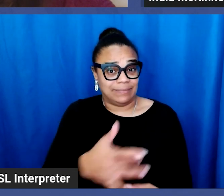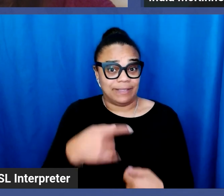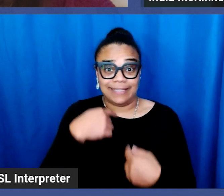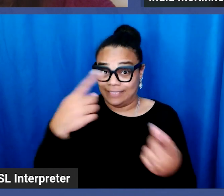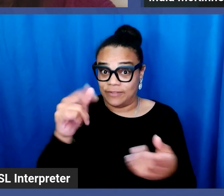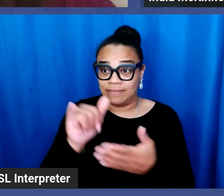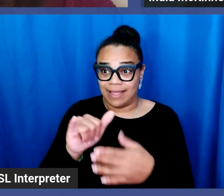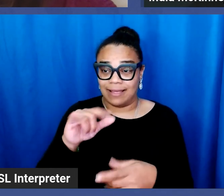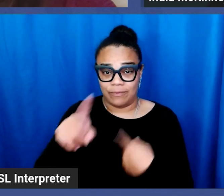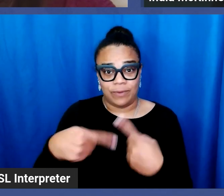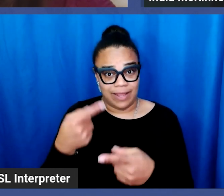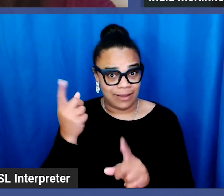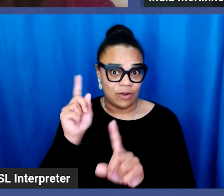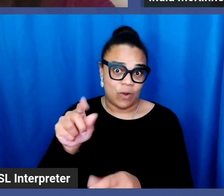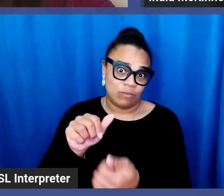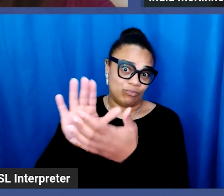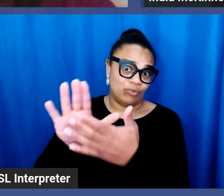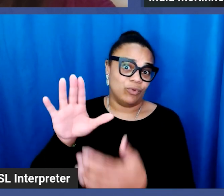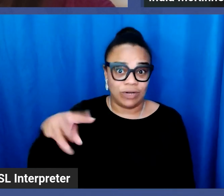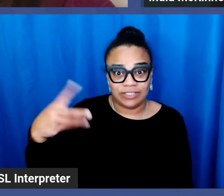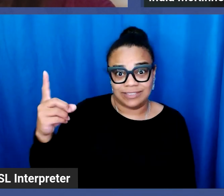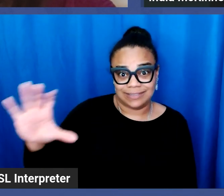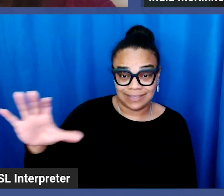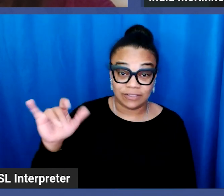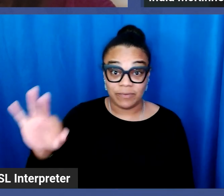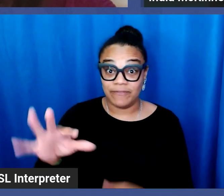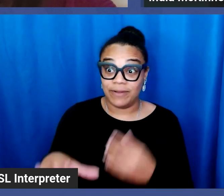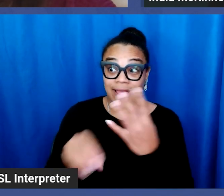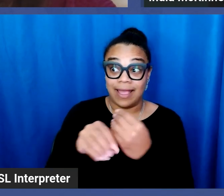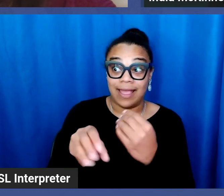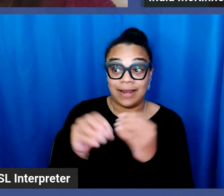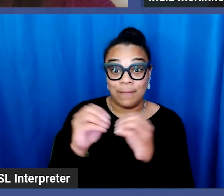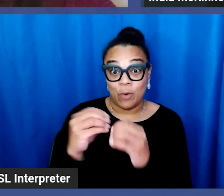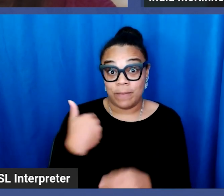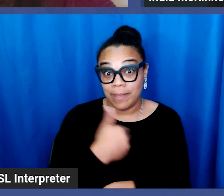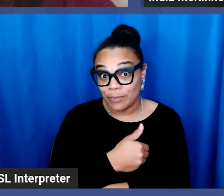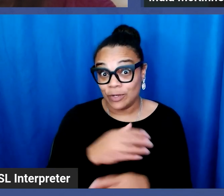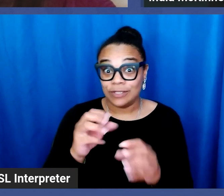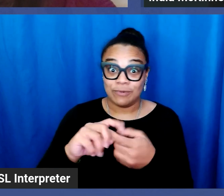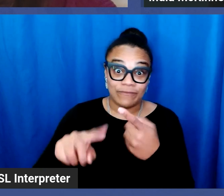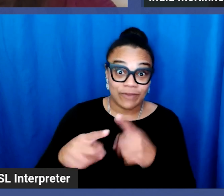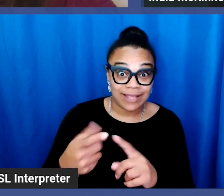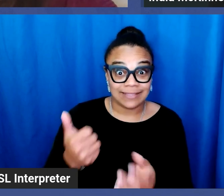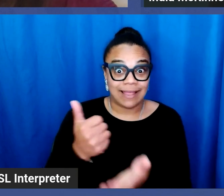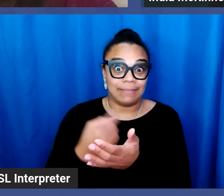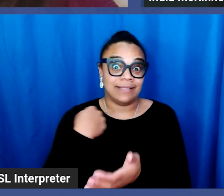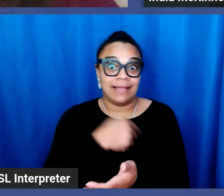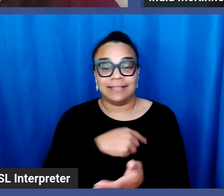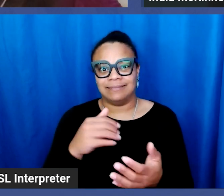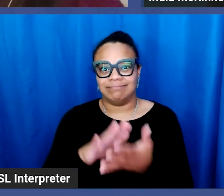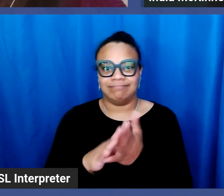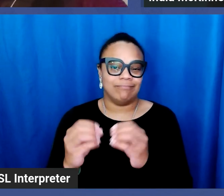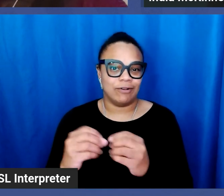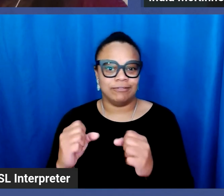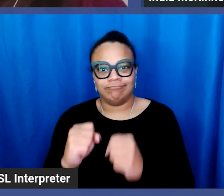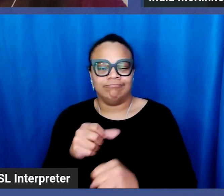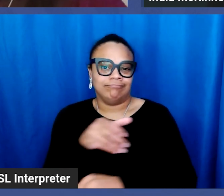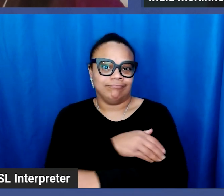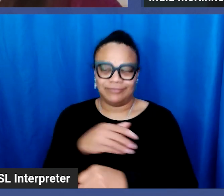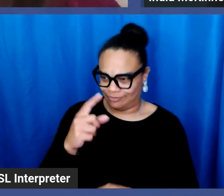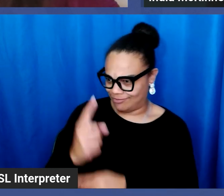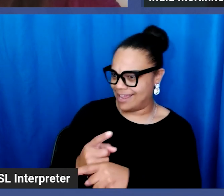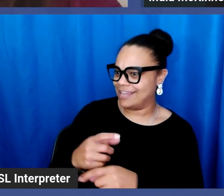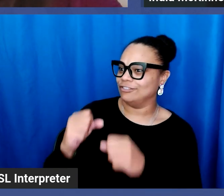more members, we can get more friends. It helps us speak with a little bit of a louder voice. So that's actually really helpful. Yeah, absolutely. Strength in